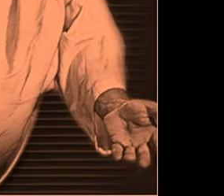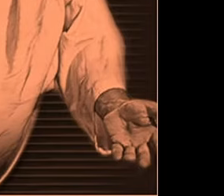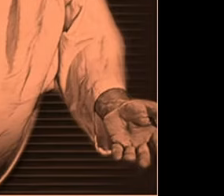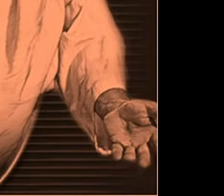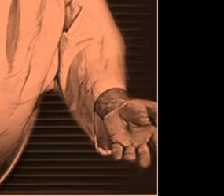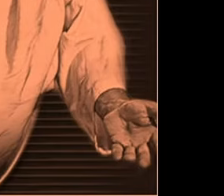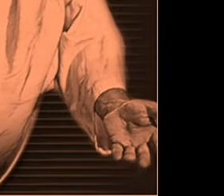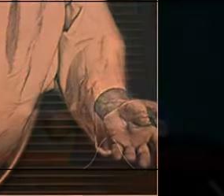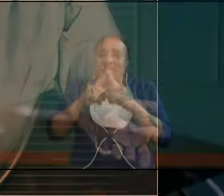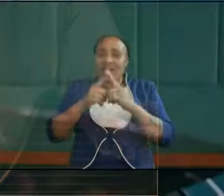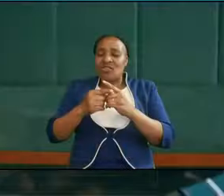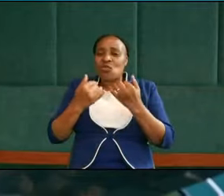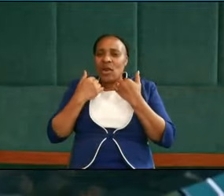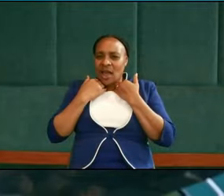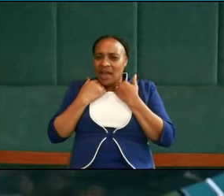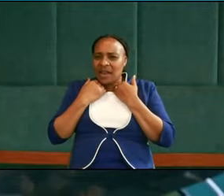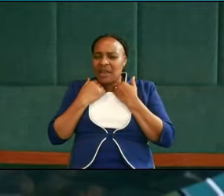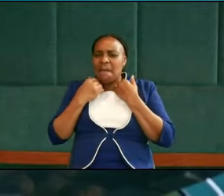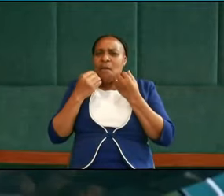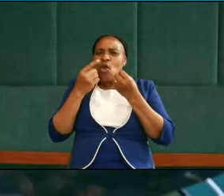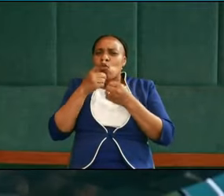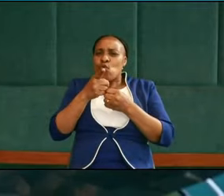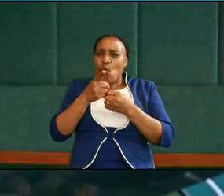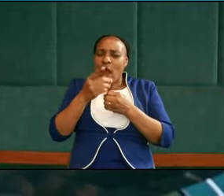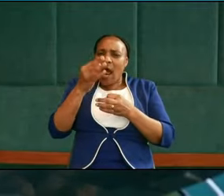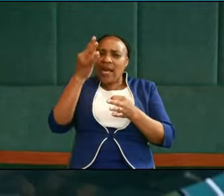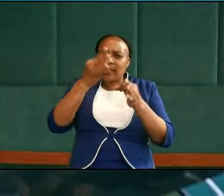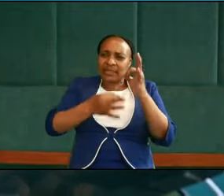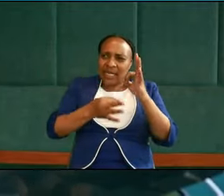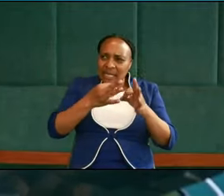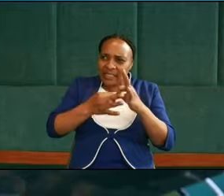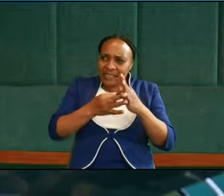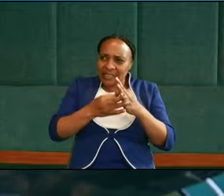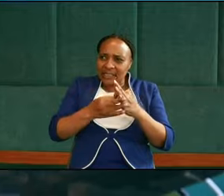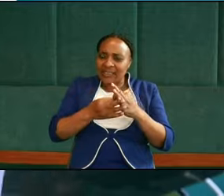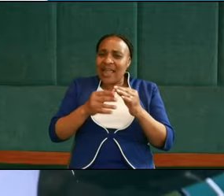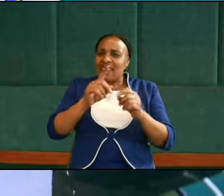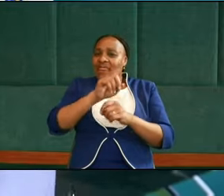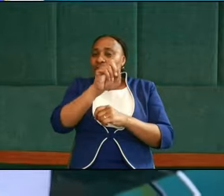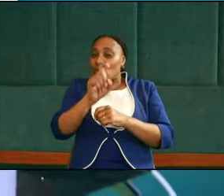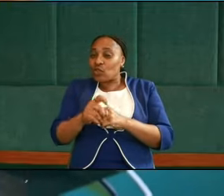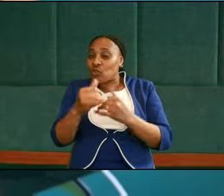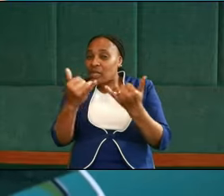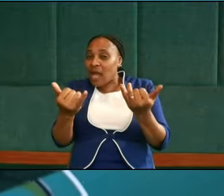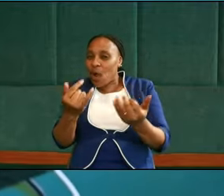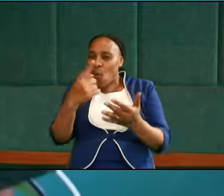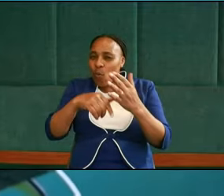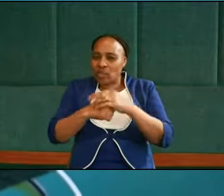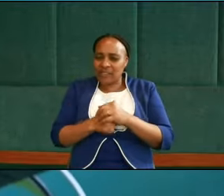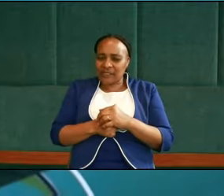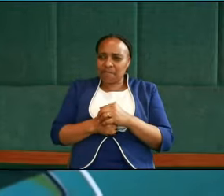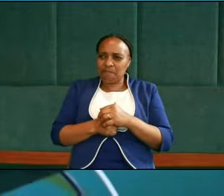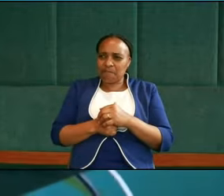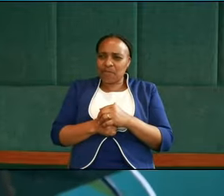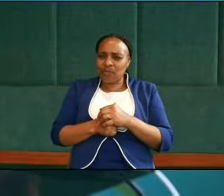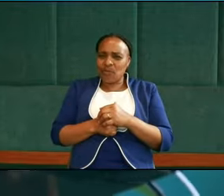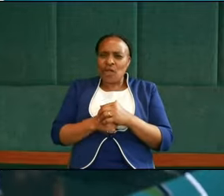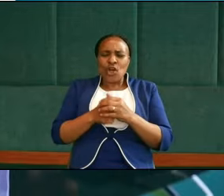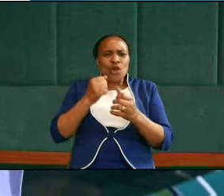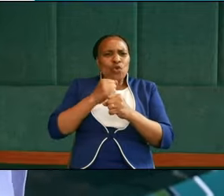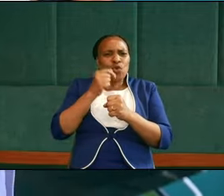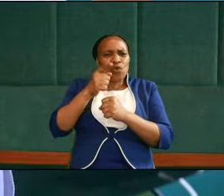You are dead. Nairobi Central, you are a church. People listen to, the question is, are you a dead church